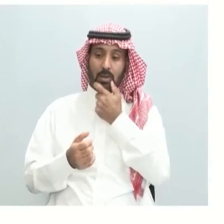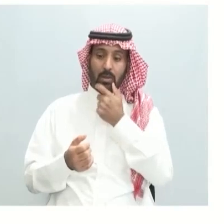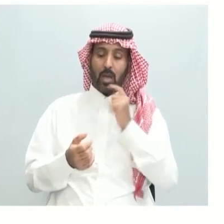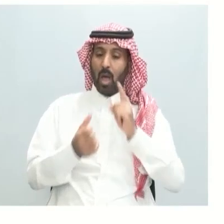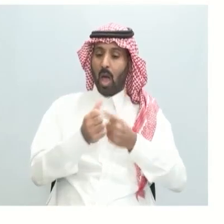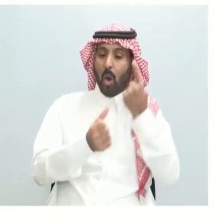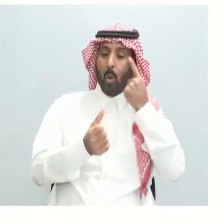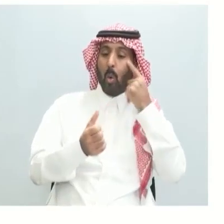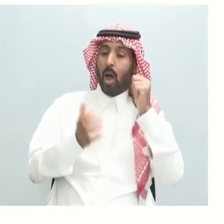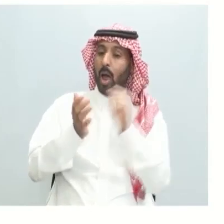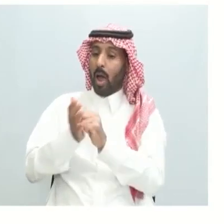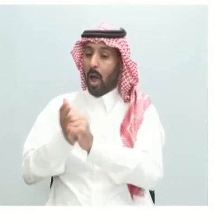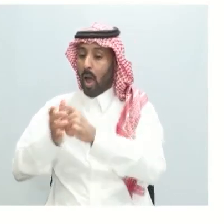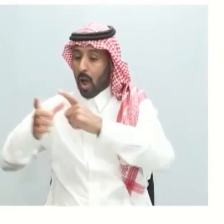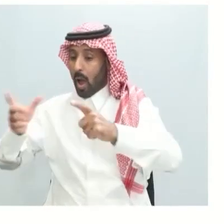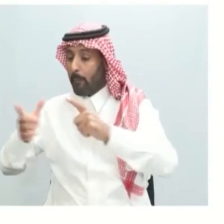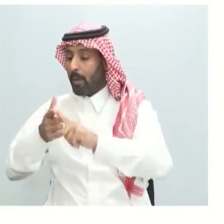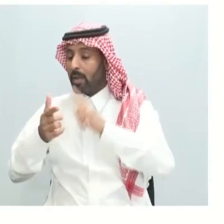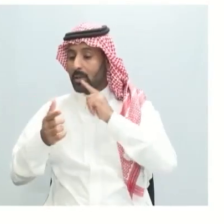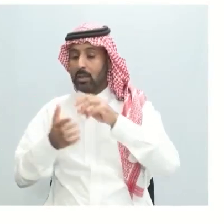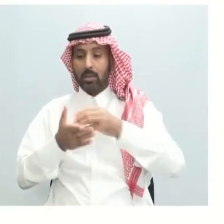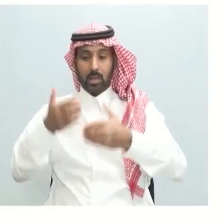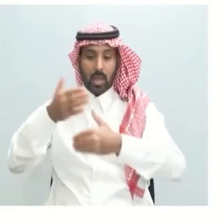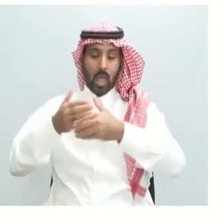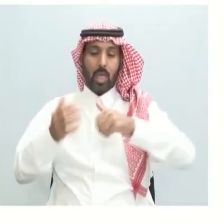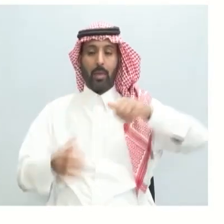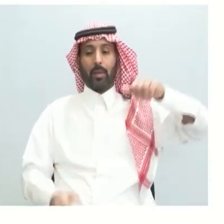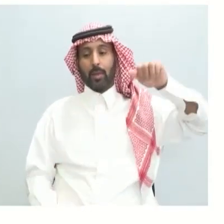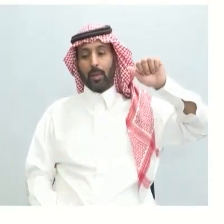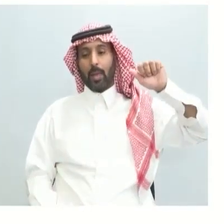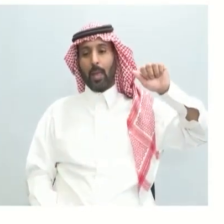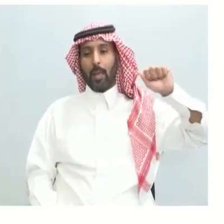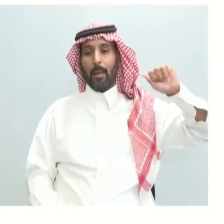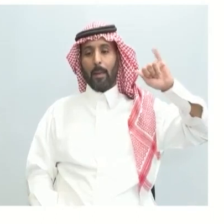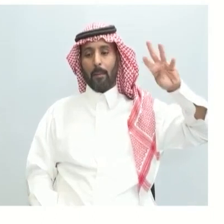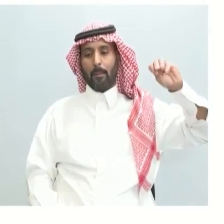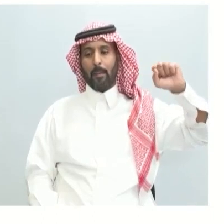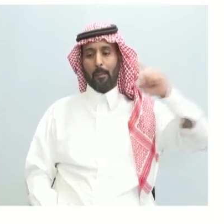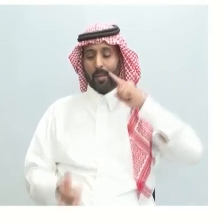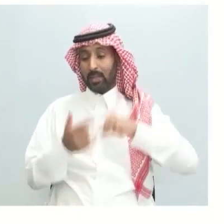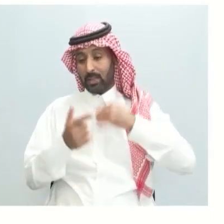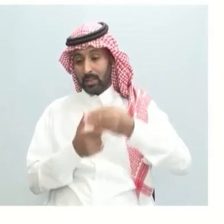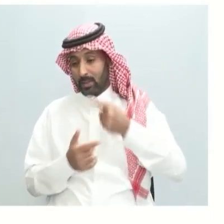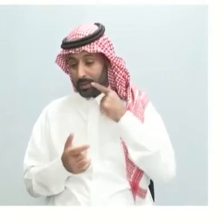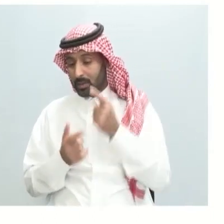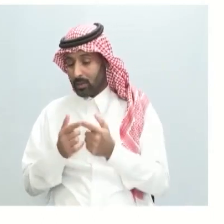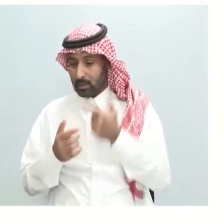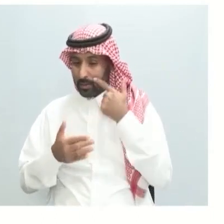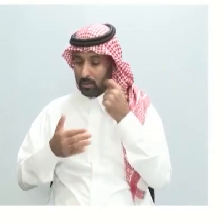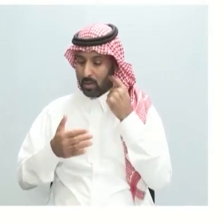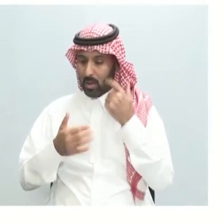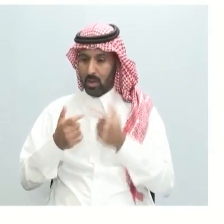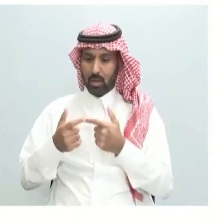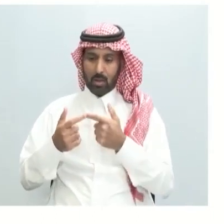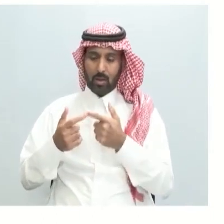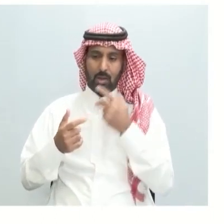the first palace built by Imam Muhammad bin Saud in 1750. His successors later added to the complex, which